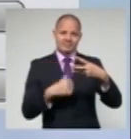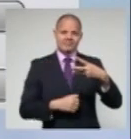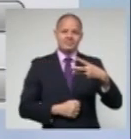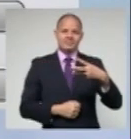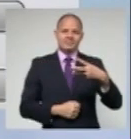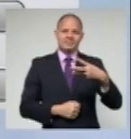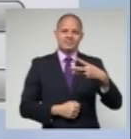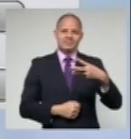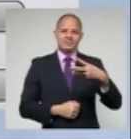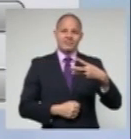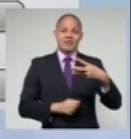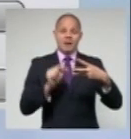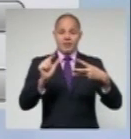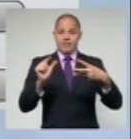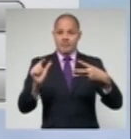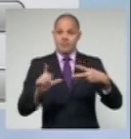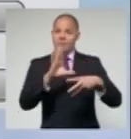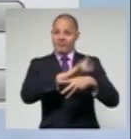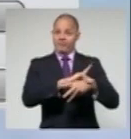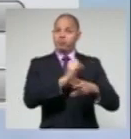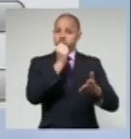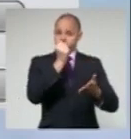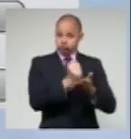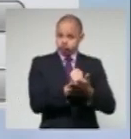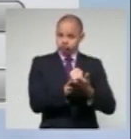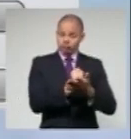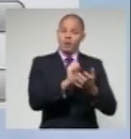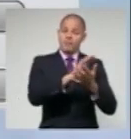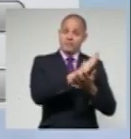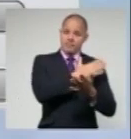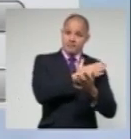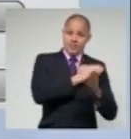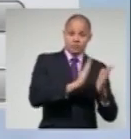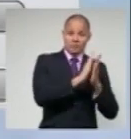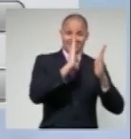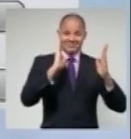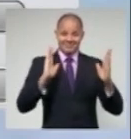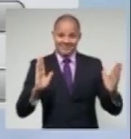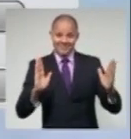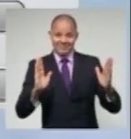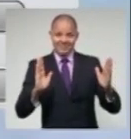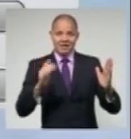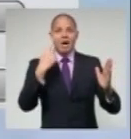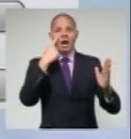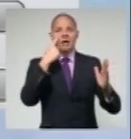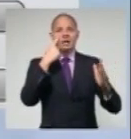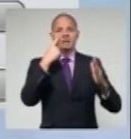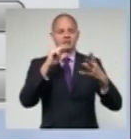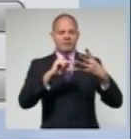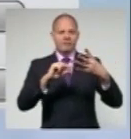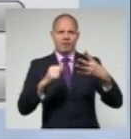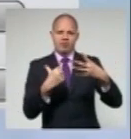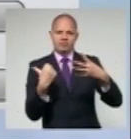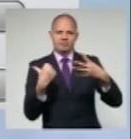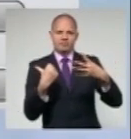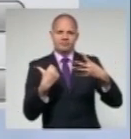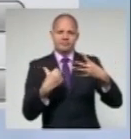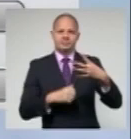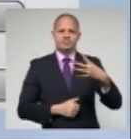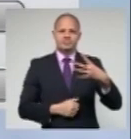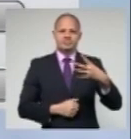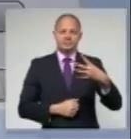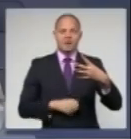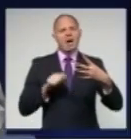5,883, or the 0.9% of people, have been diagnosed with the virus. Samples from all of the